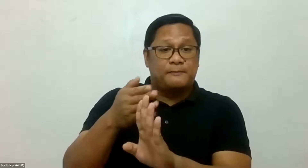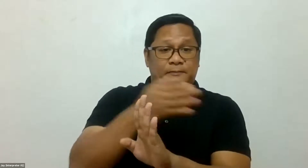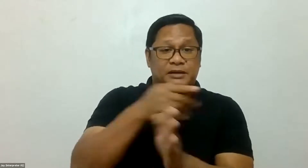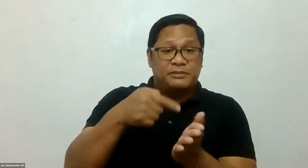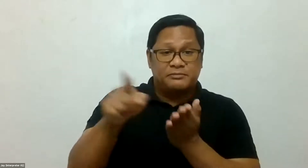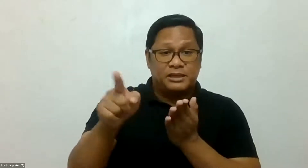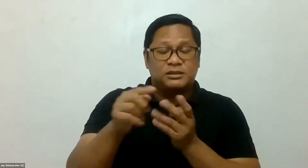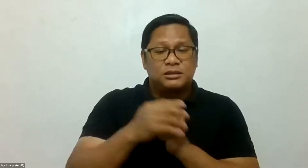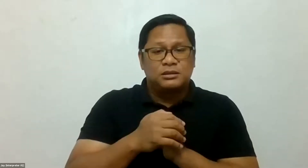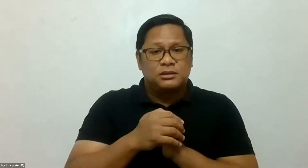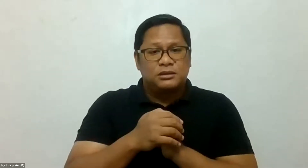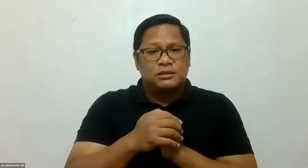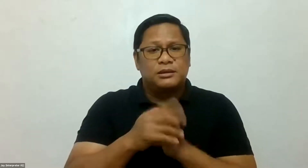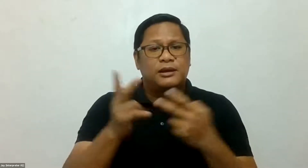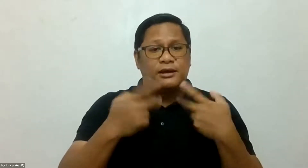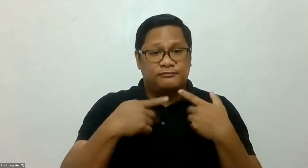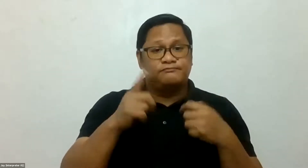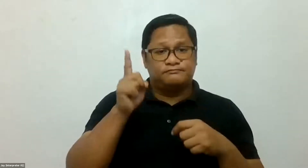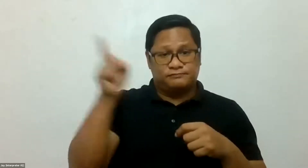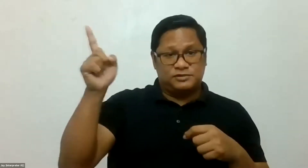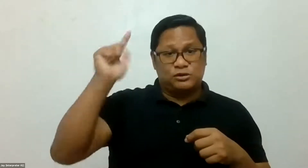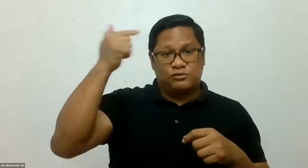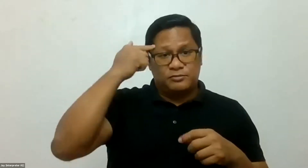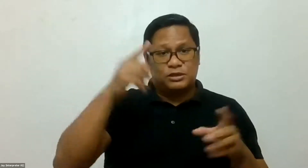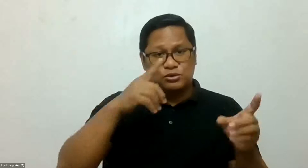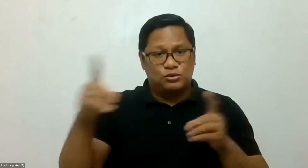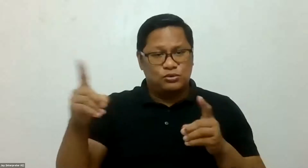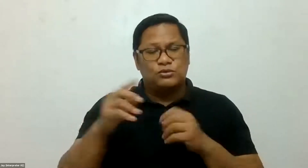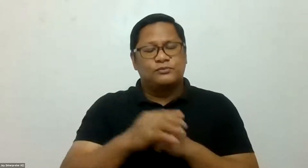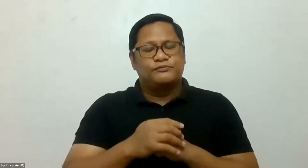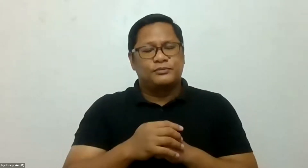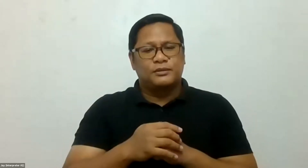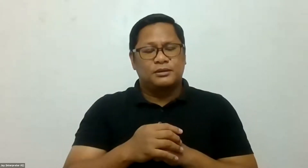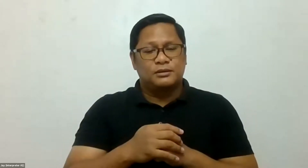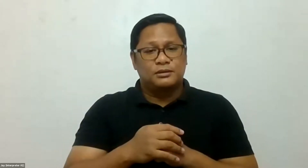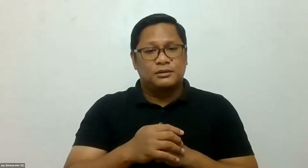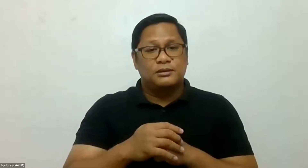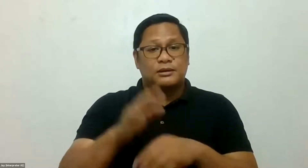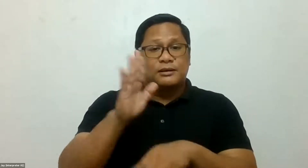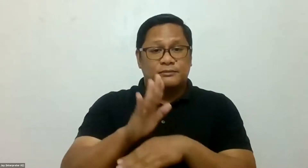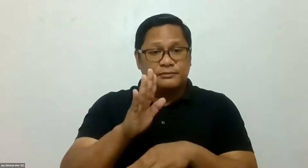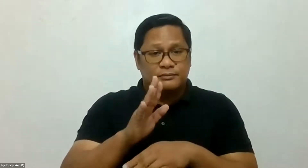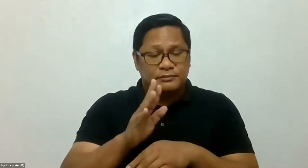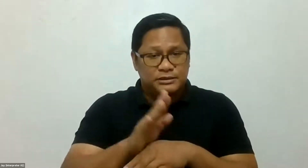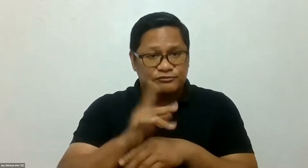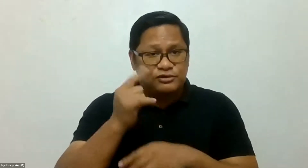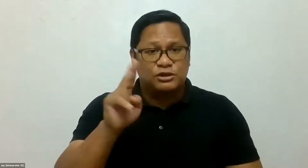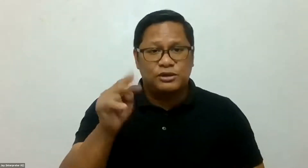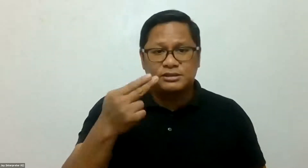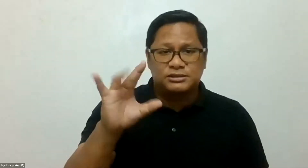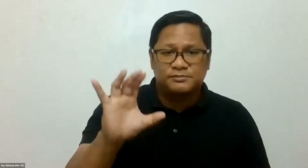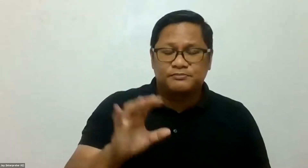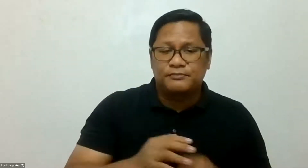usually done by government or regulated by government is necessary for UHC.